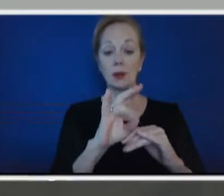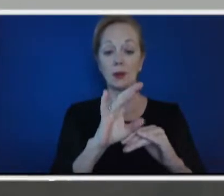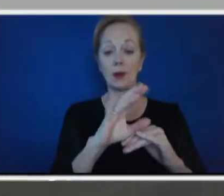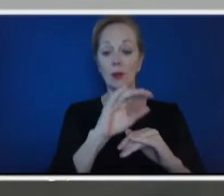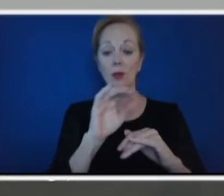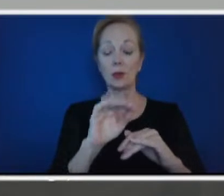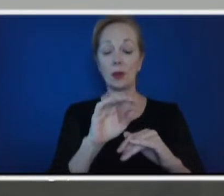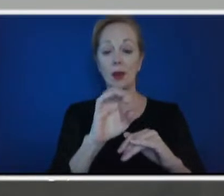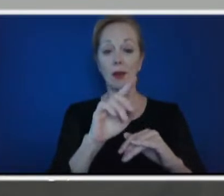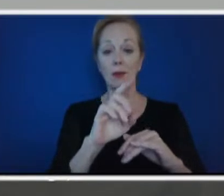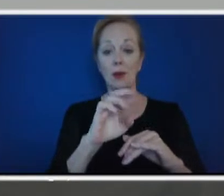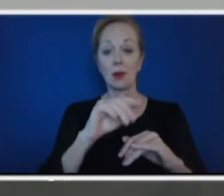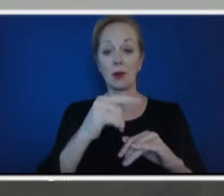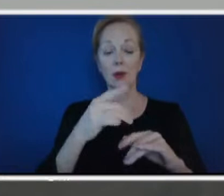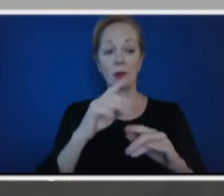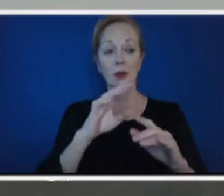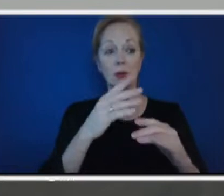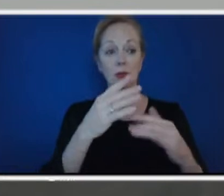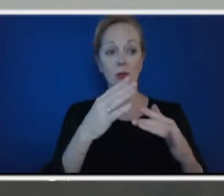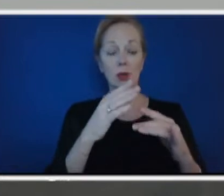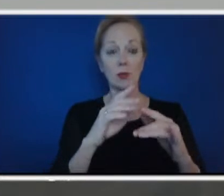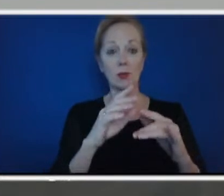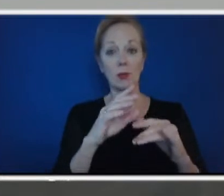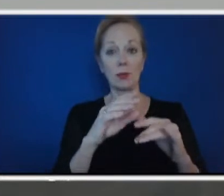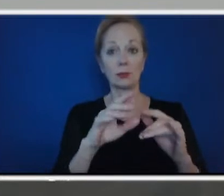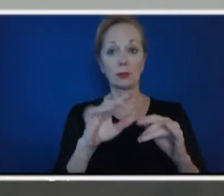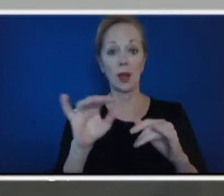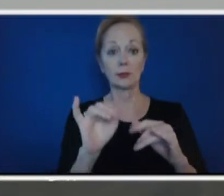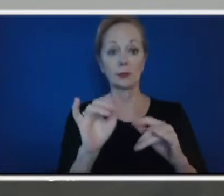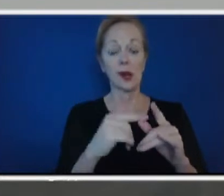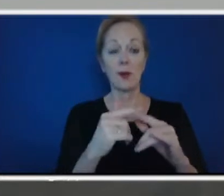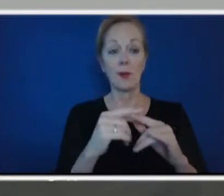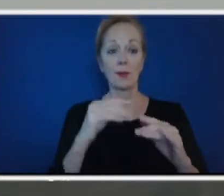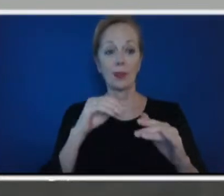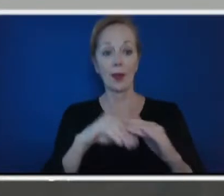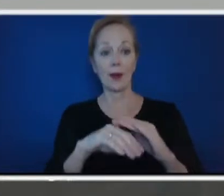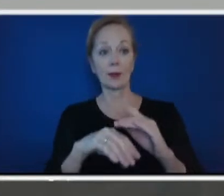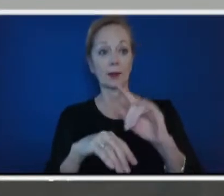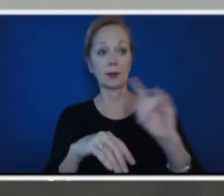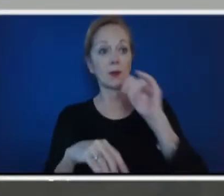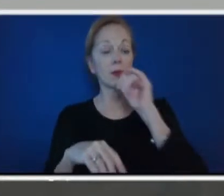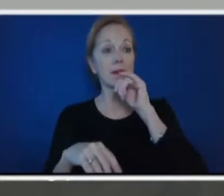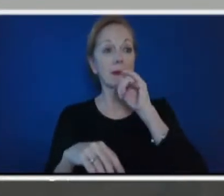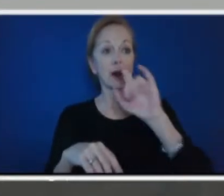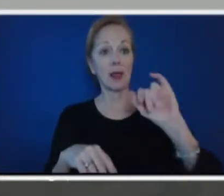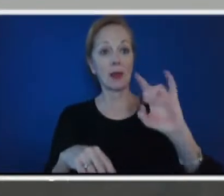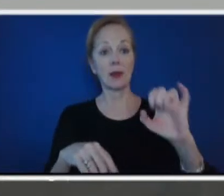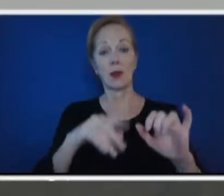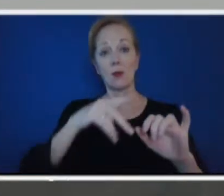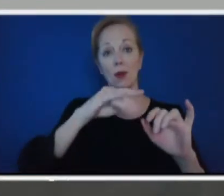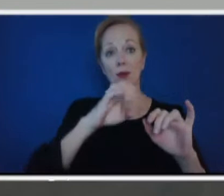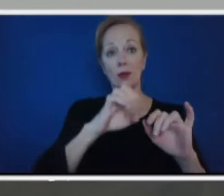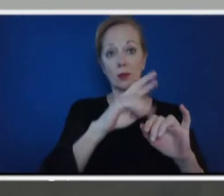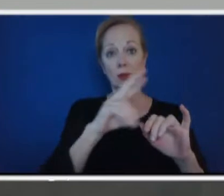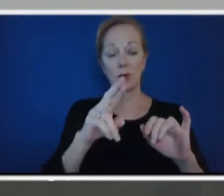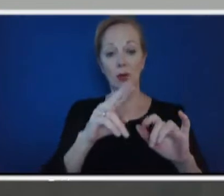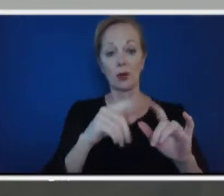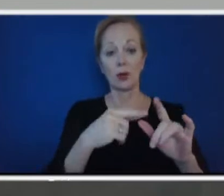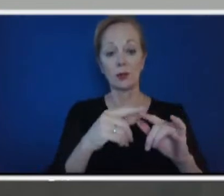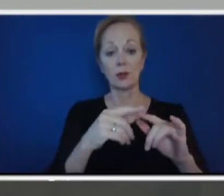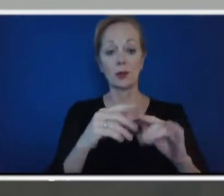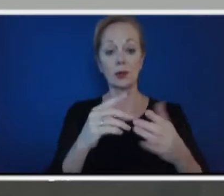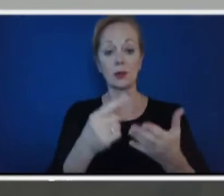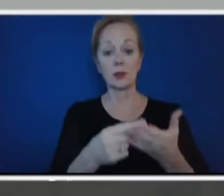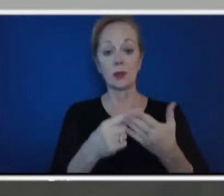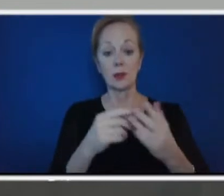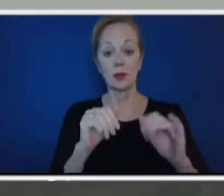evergreen tree plantings. And also would have access from 1 private alley off Providence Road. Also discusses that the